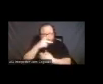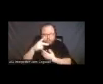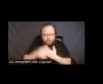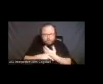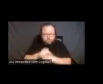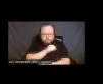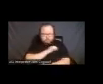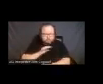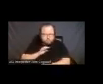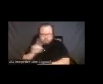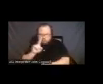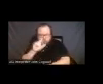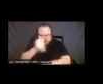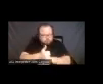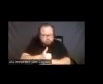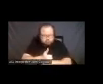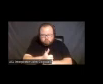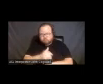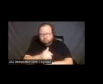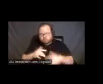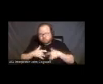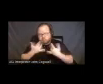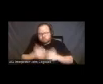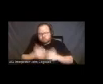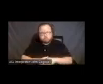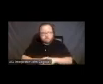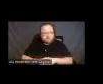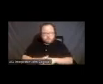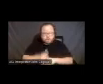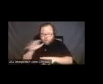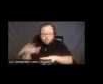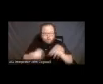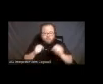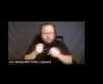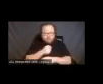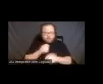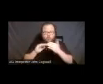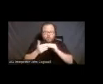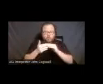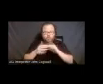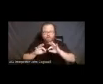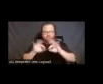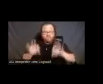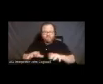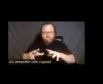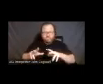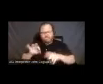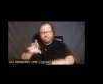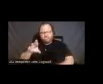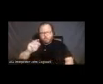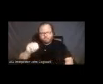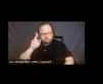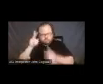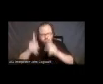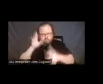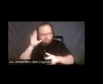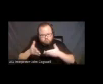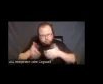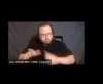venues. Hearings will be preceded by community forums. Forums allow people to